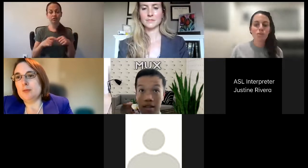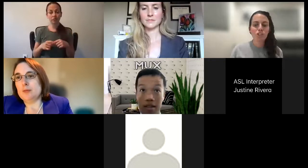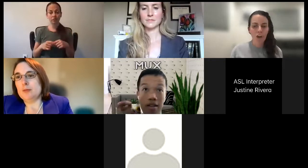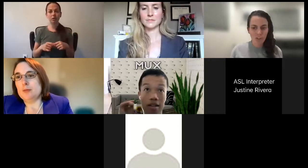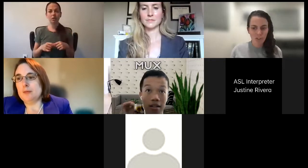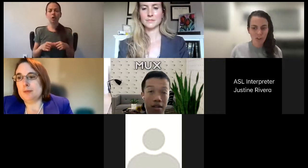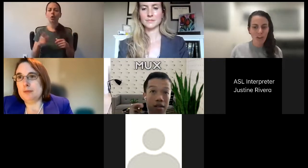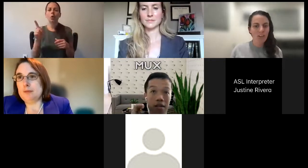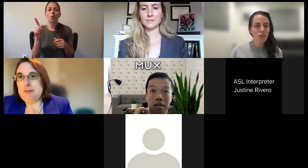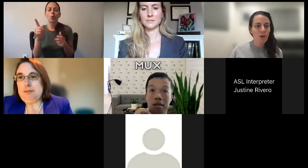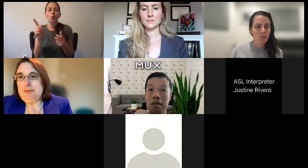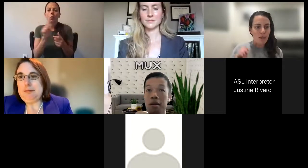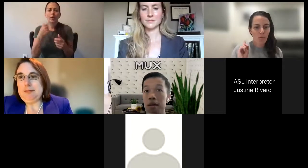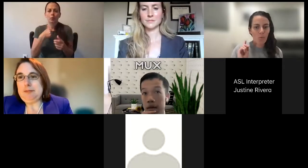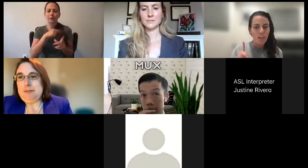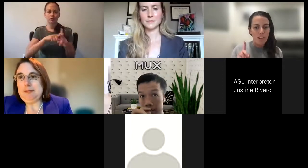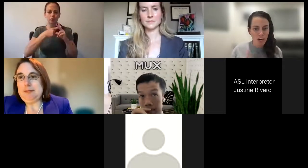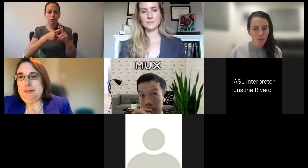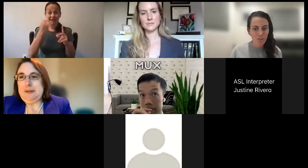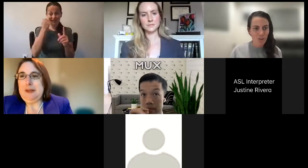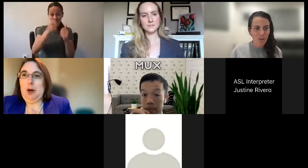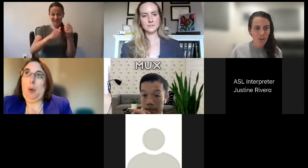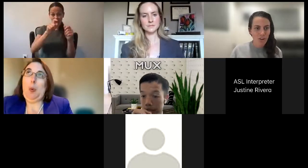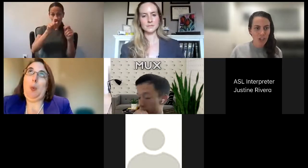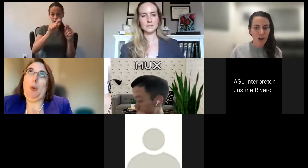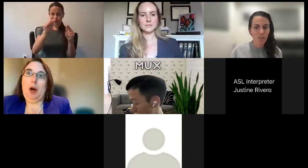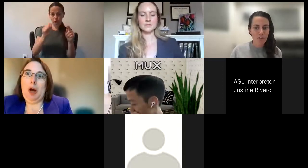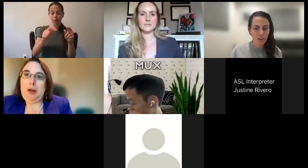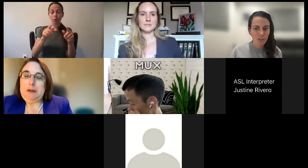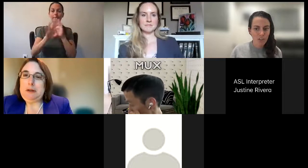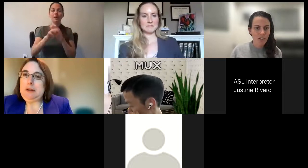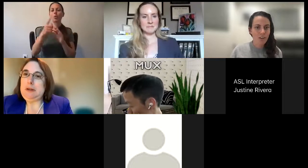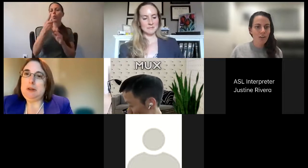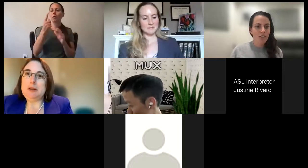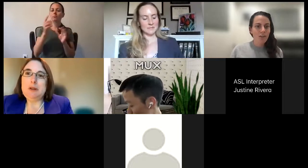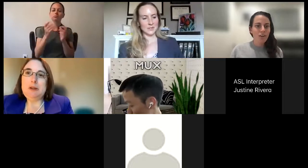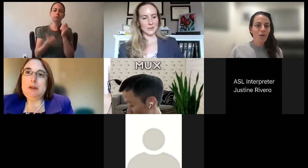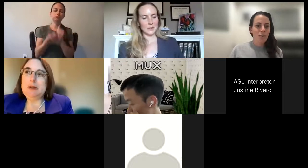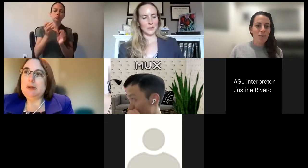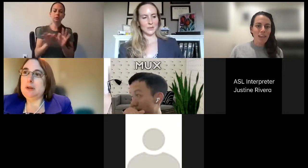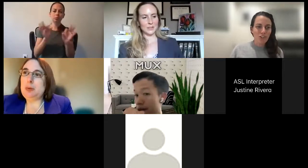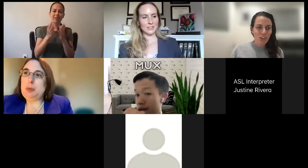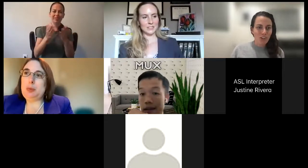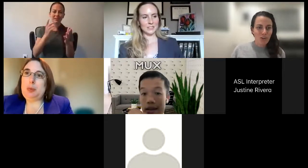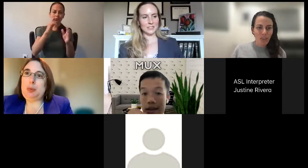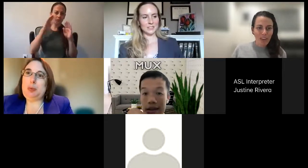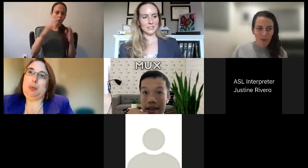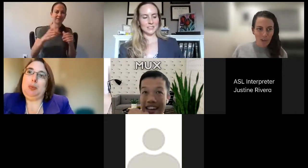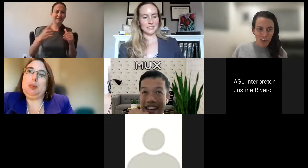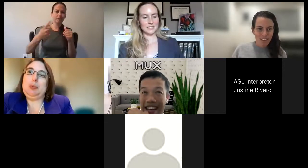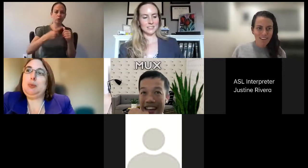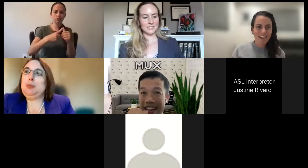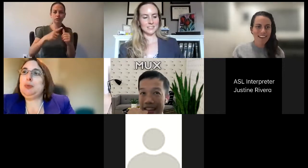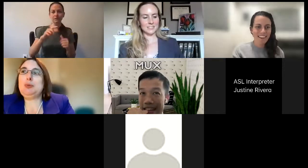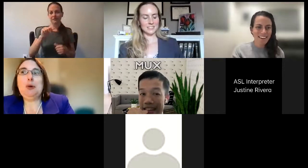where should we start? If each of you had to pick one initiative to focus our energy on first, what would it be? Angela, you don't like that